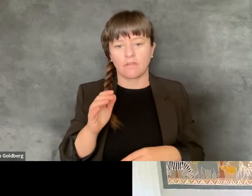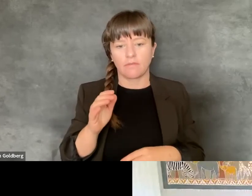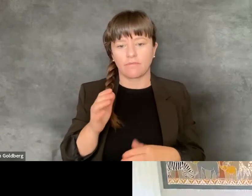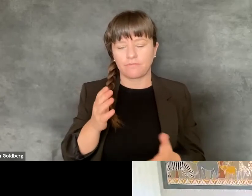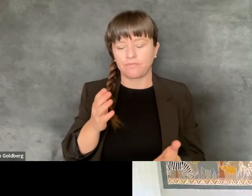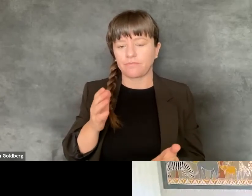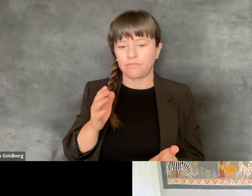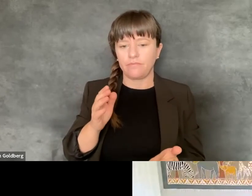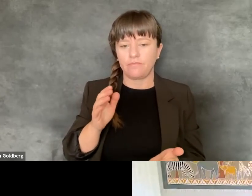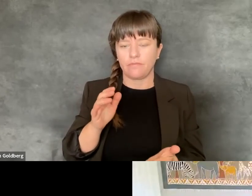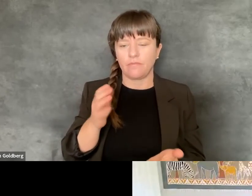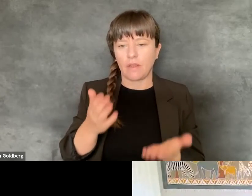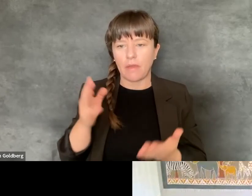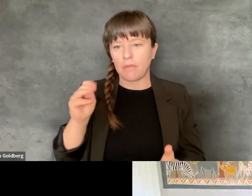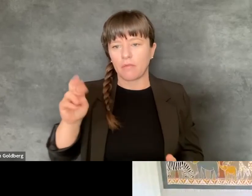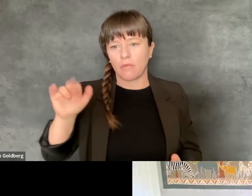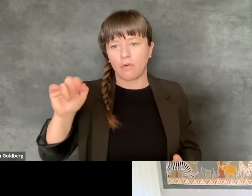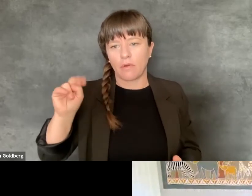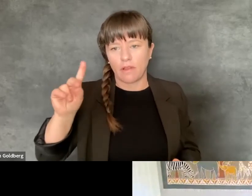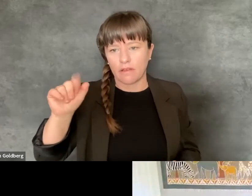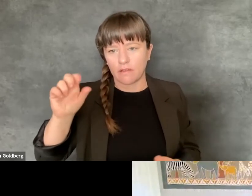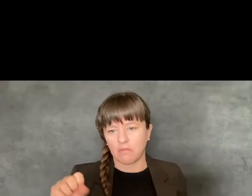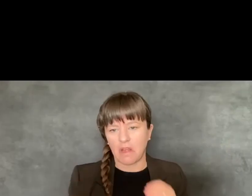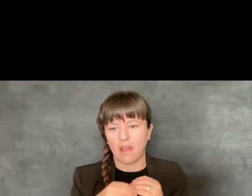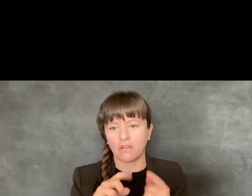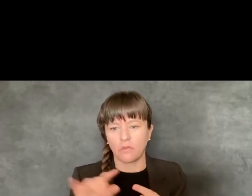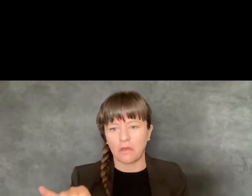Rain and Miranda can pick it up from there.